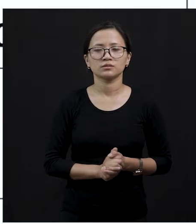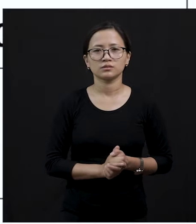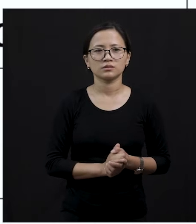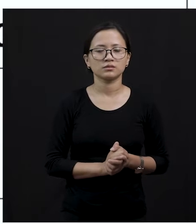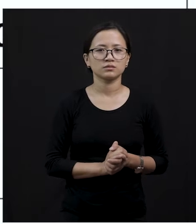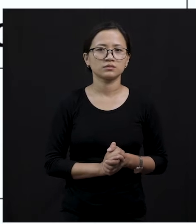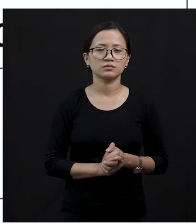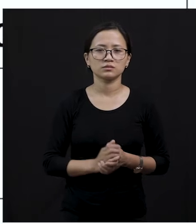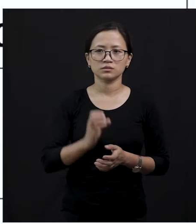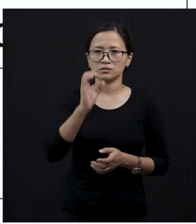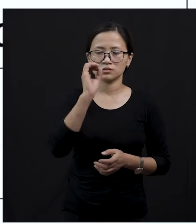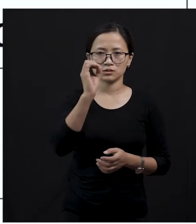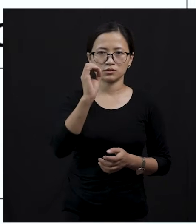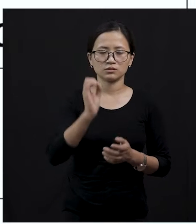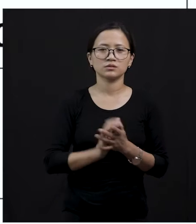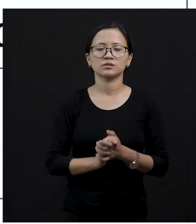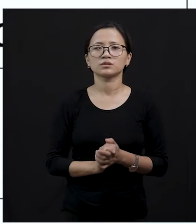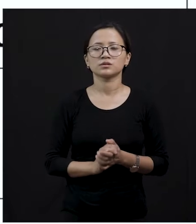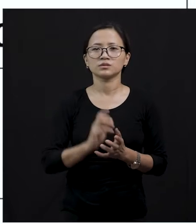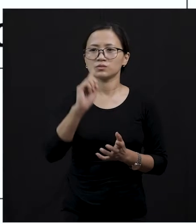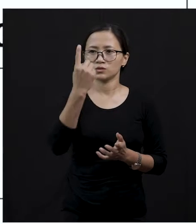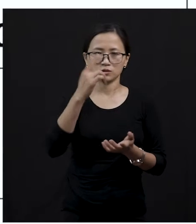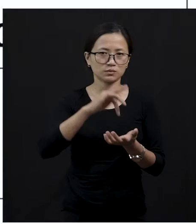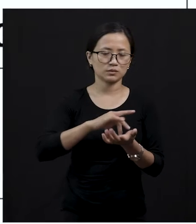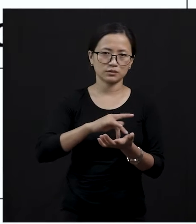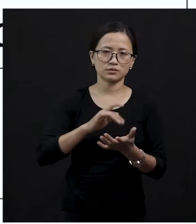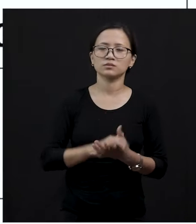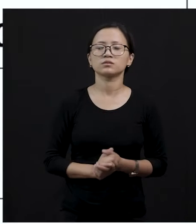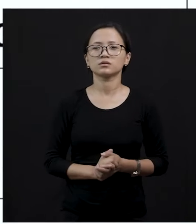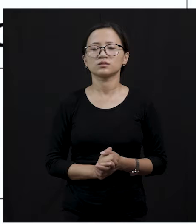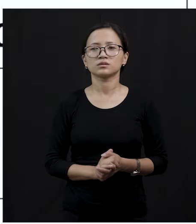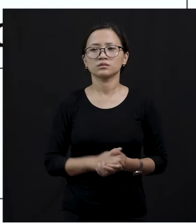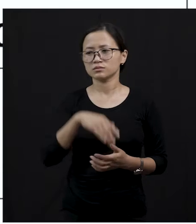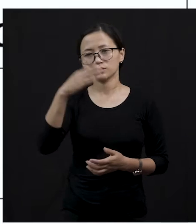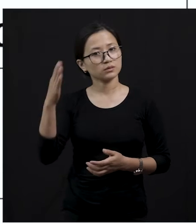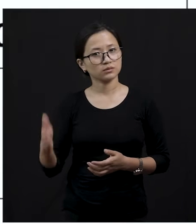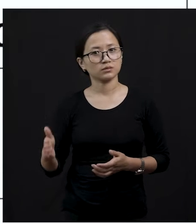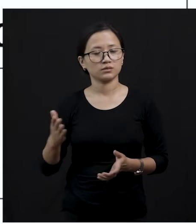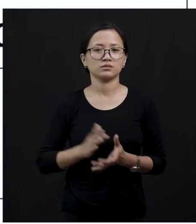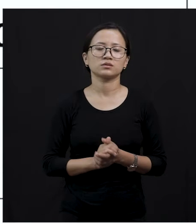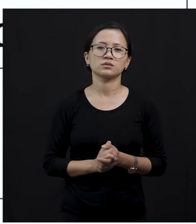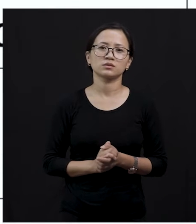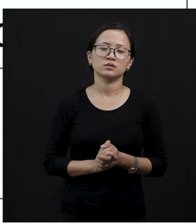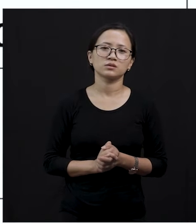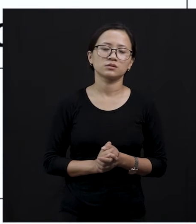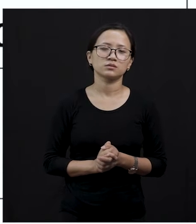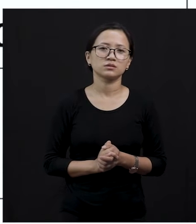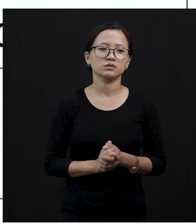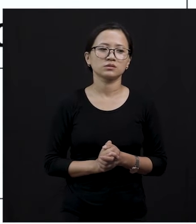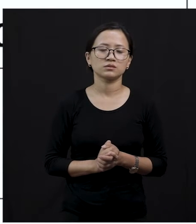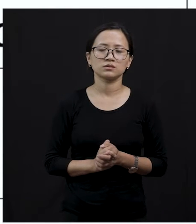this. 0 is in ones place. Okay, since it is on the right, this is on